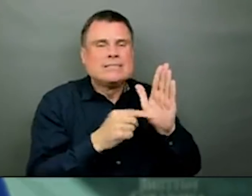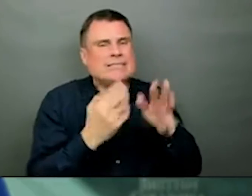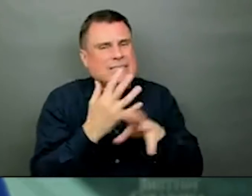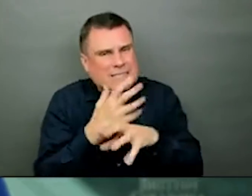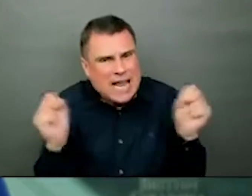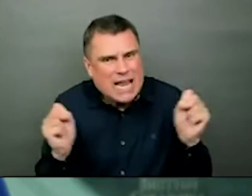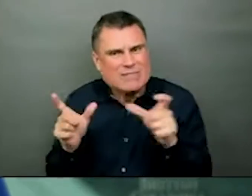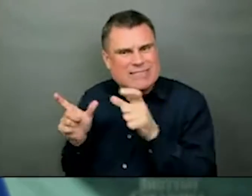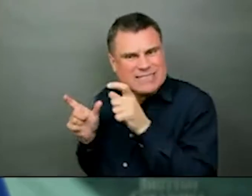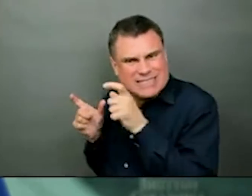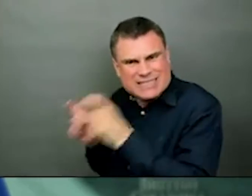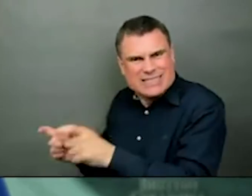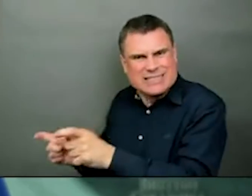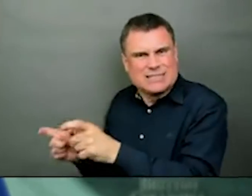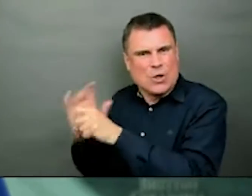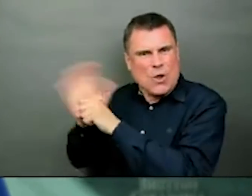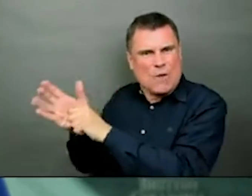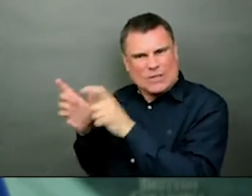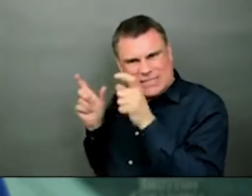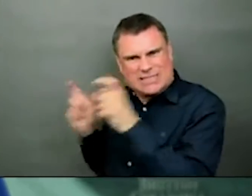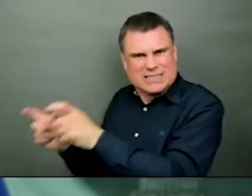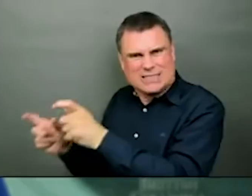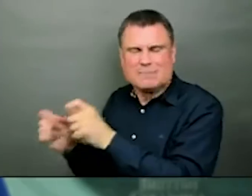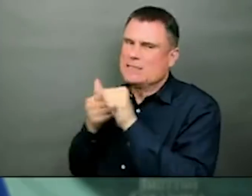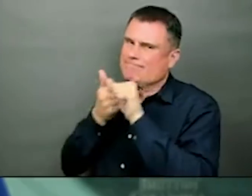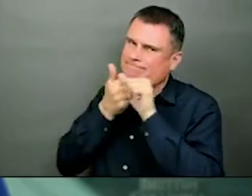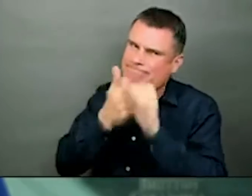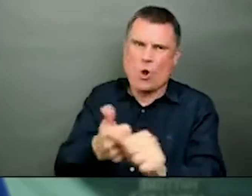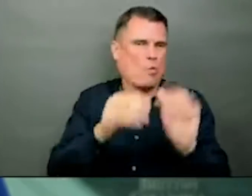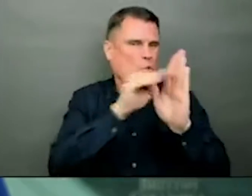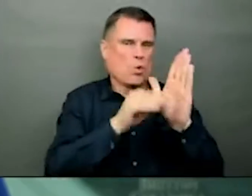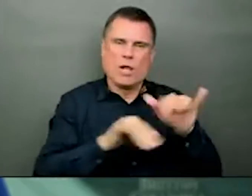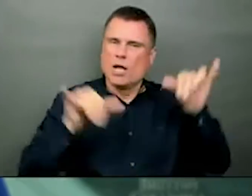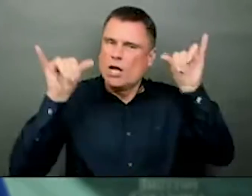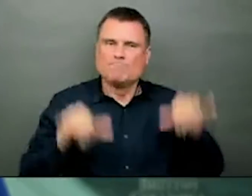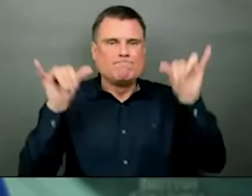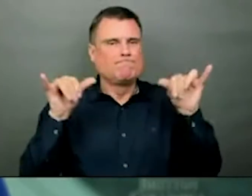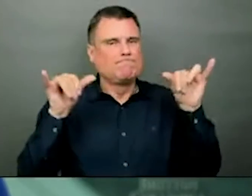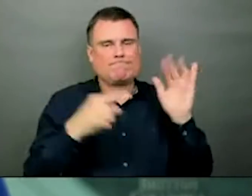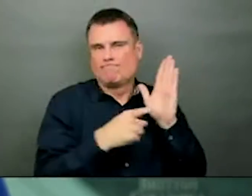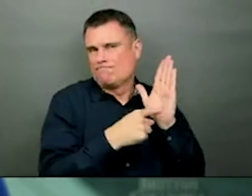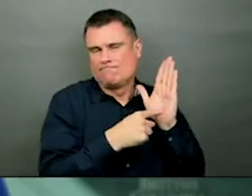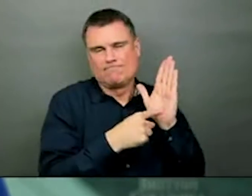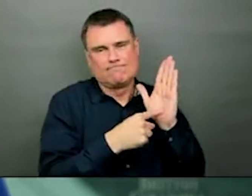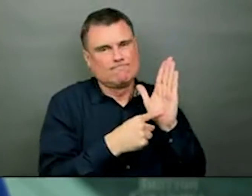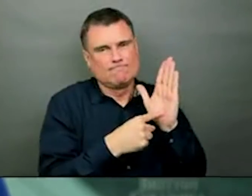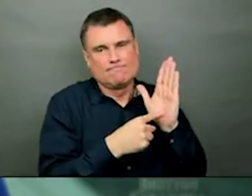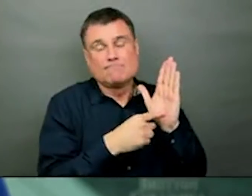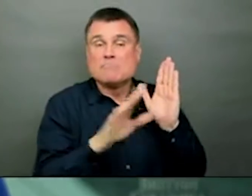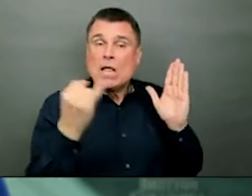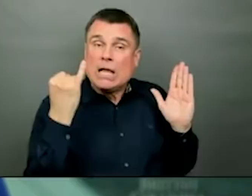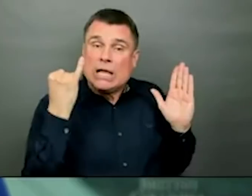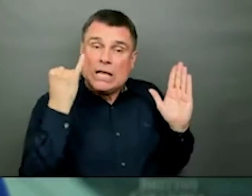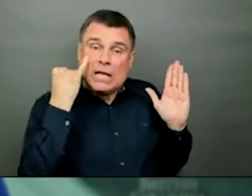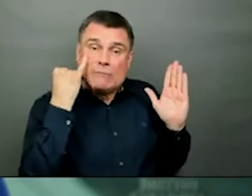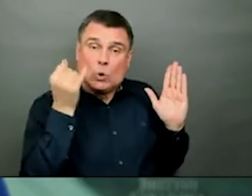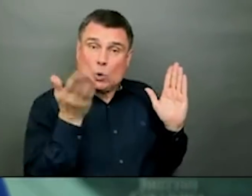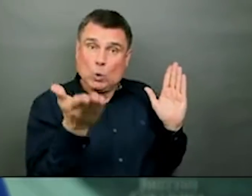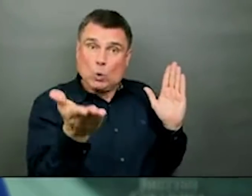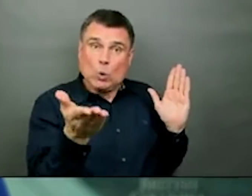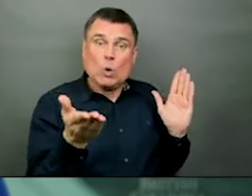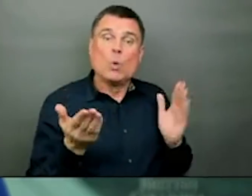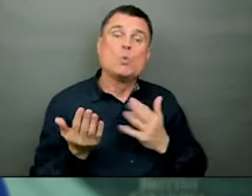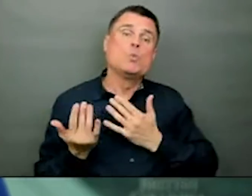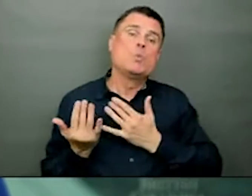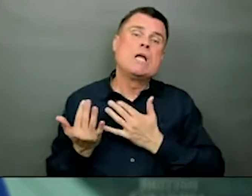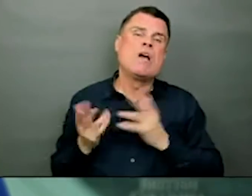even if it's not our turn yet, we are right there with them, helping to give their work every chance for the